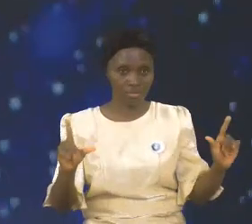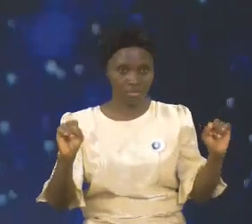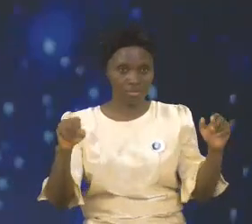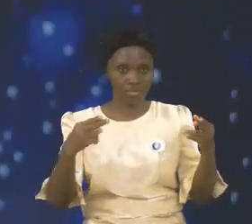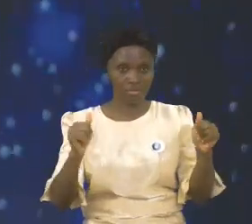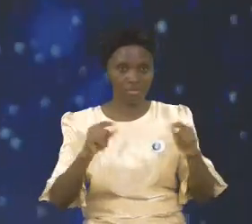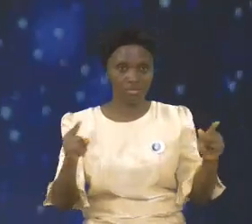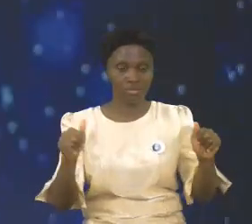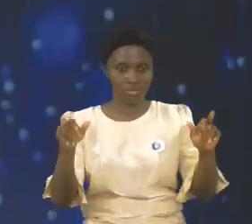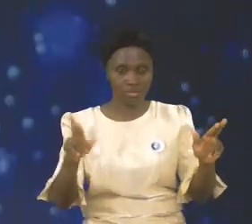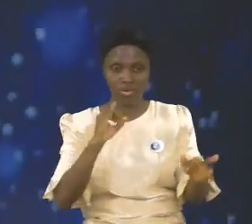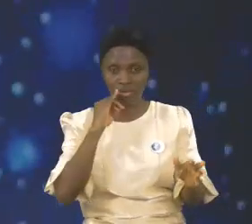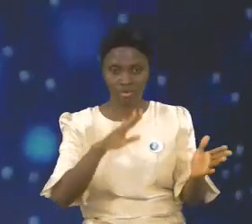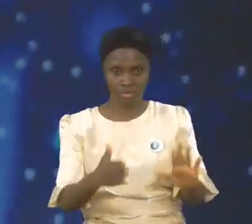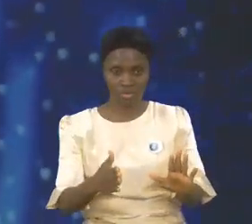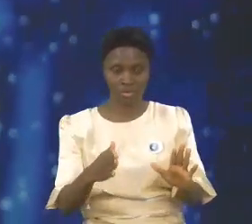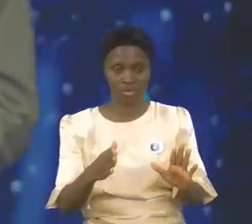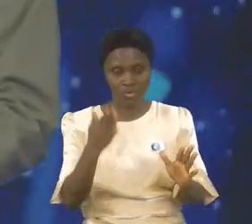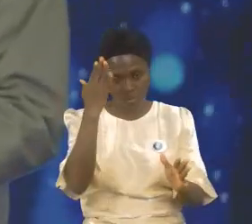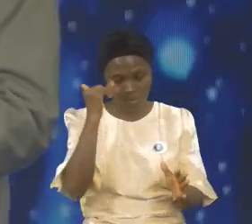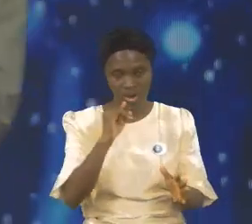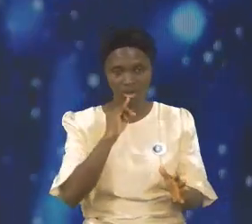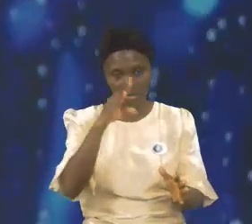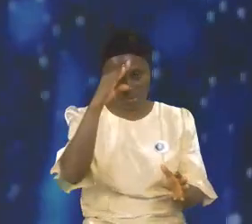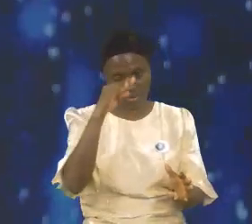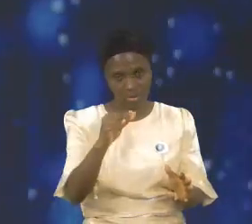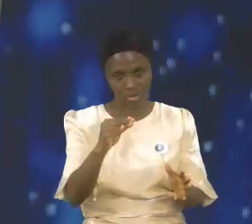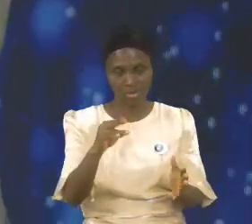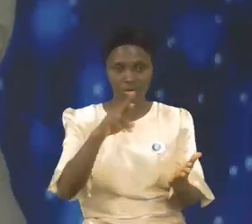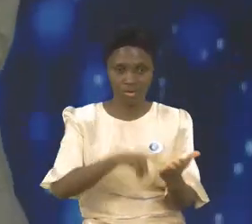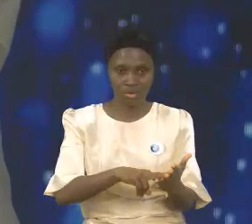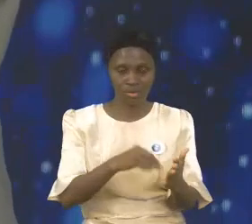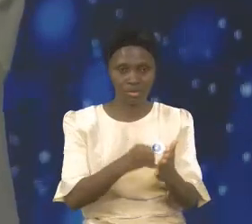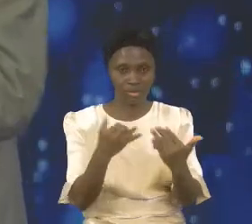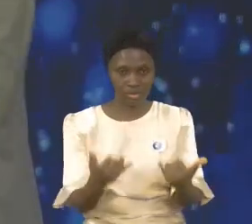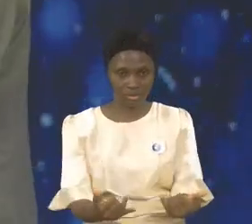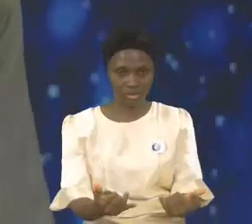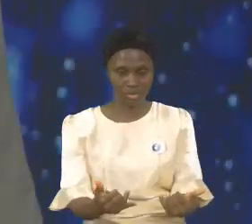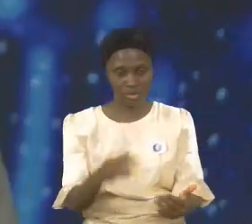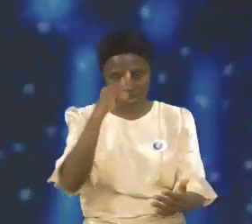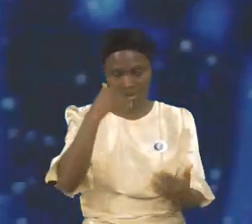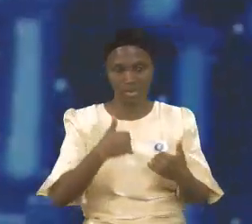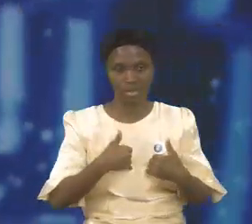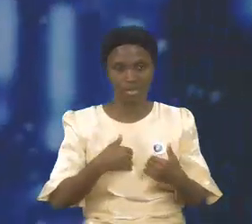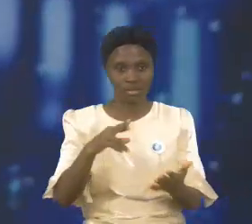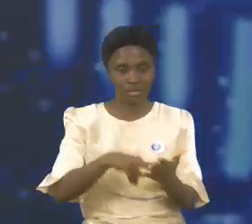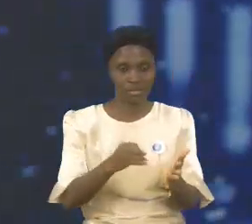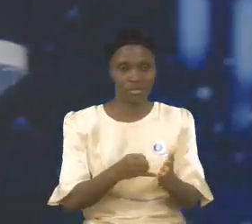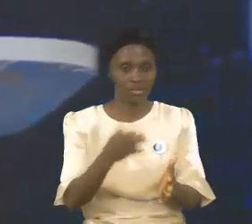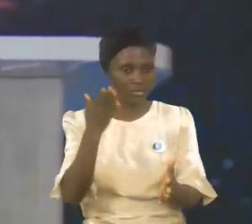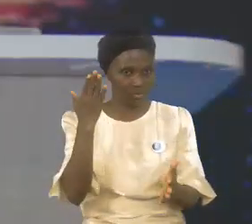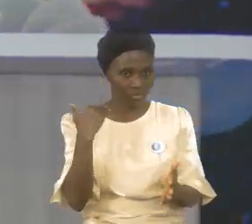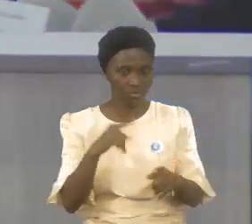he recording it now? Well, he has recorded it before, but in Daniel